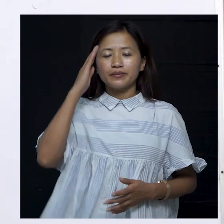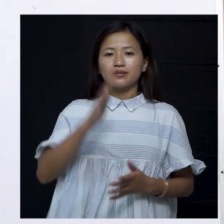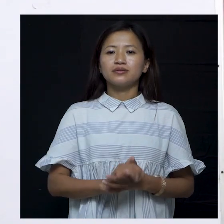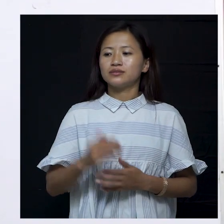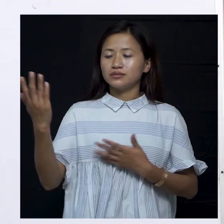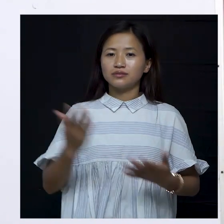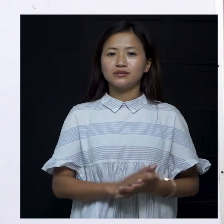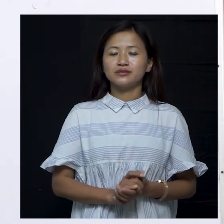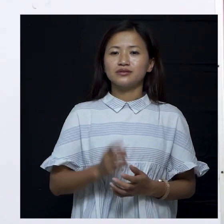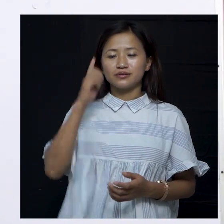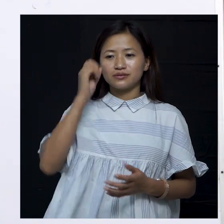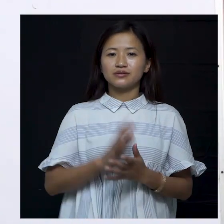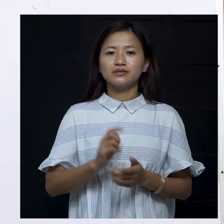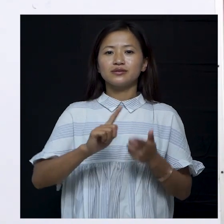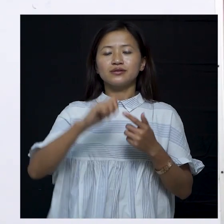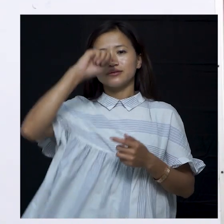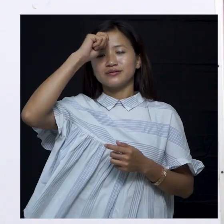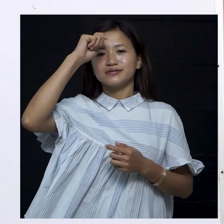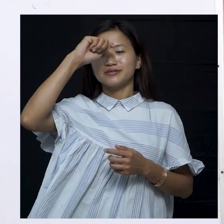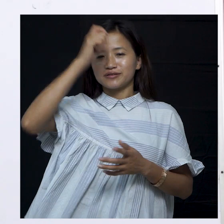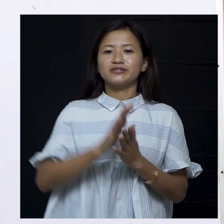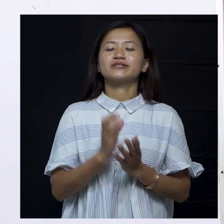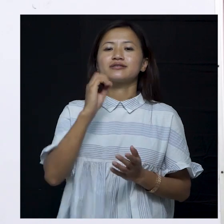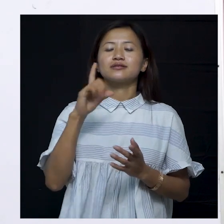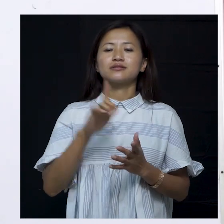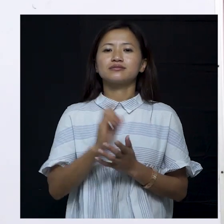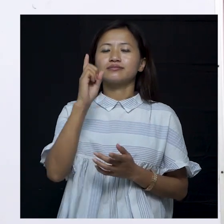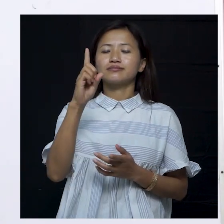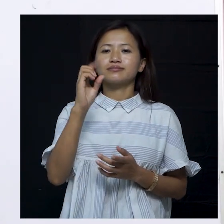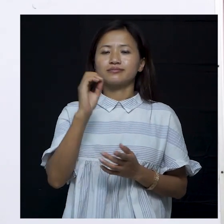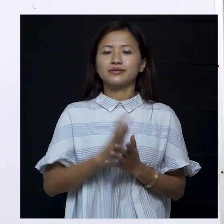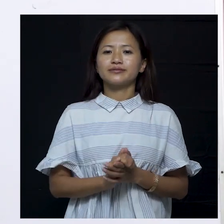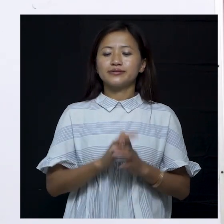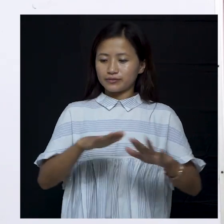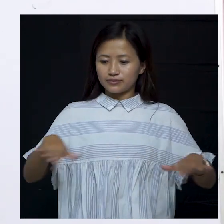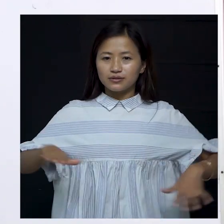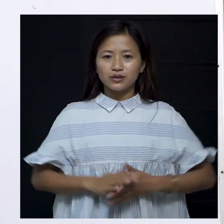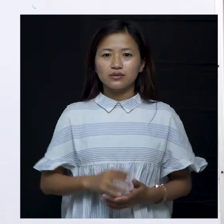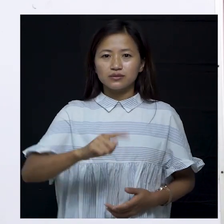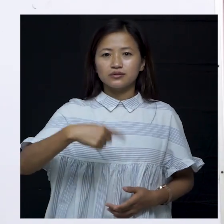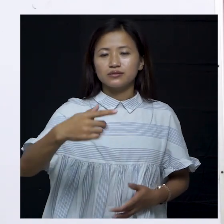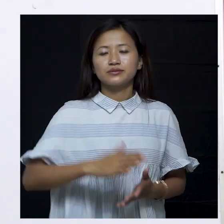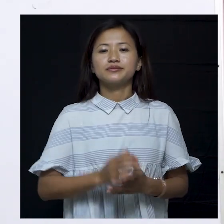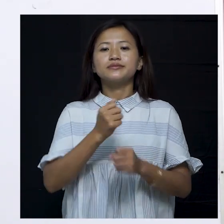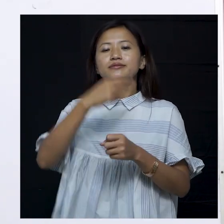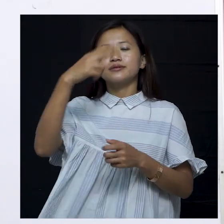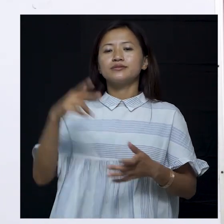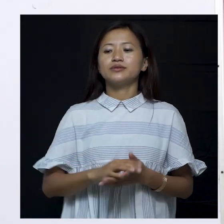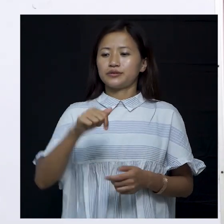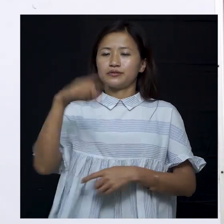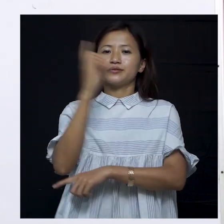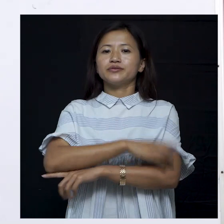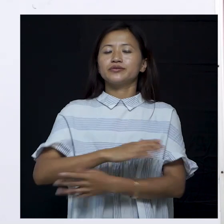Hello, welcome to this English class once again, my dear class 10 students. As we are continuing with grammar, today we